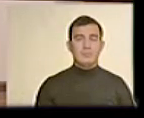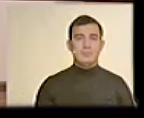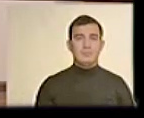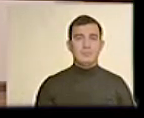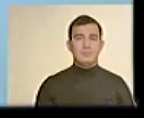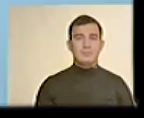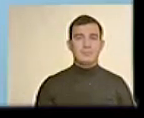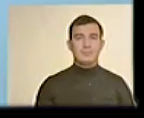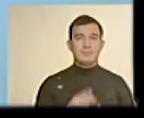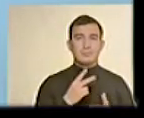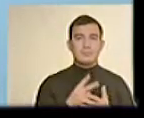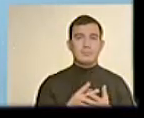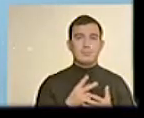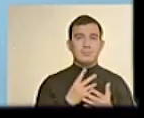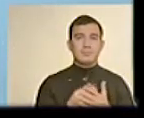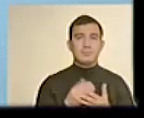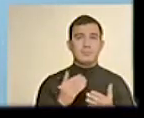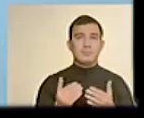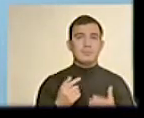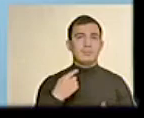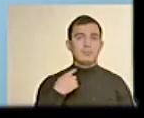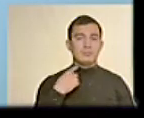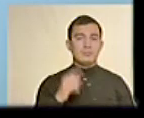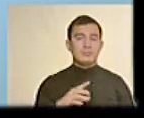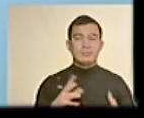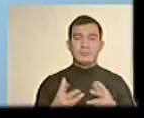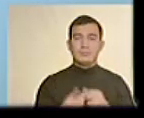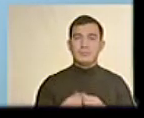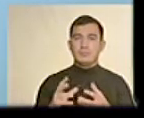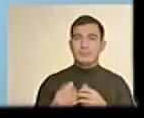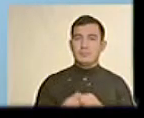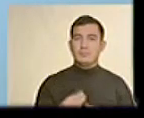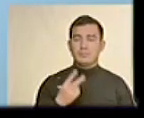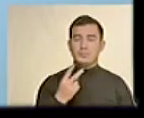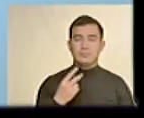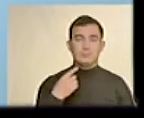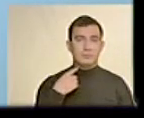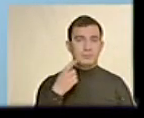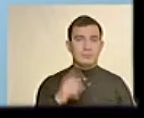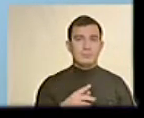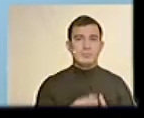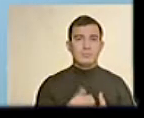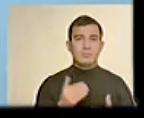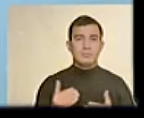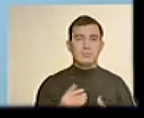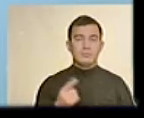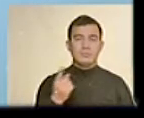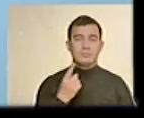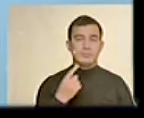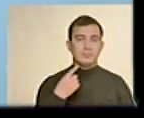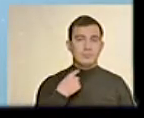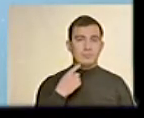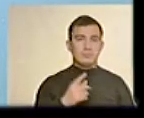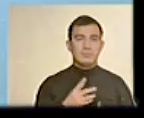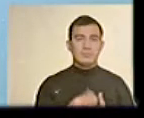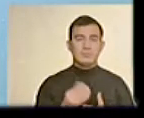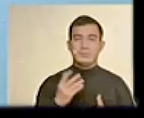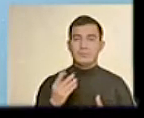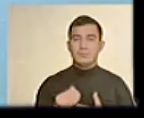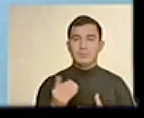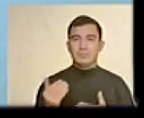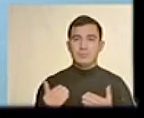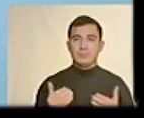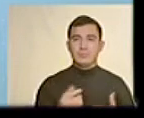Qoidasini yozib olamiz. Yig'indining kvadrati, 2 son yig'indisining kvadrati, 1-chi son kvadrati,